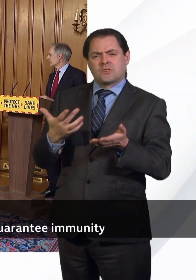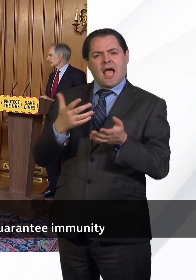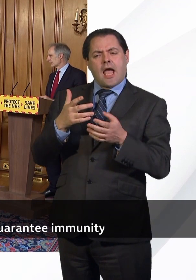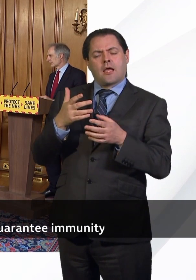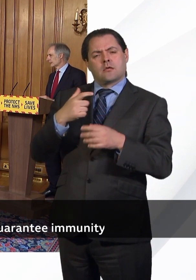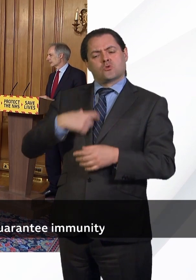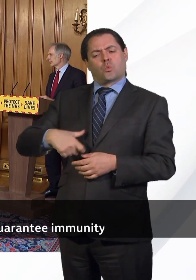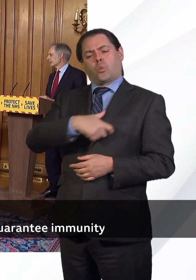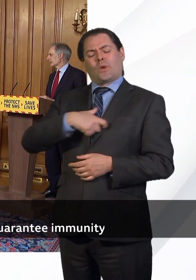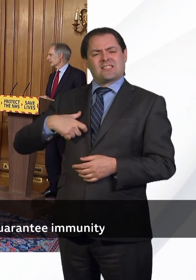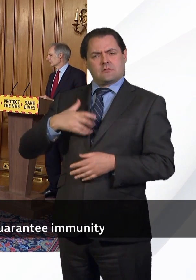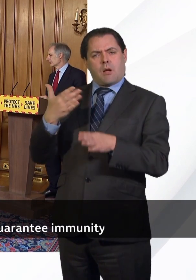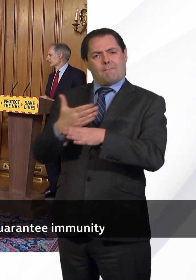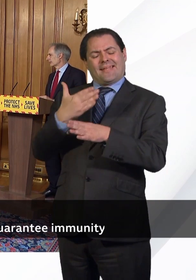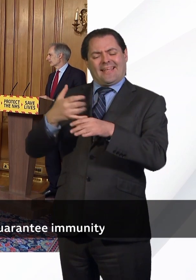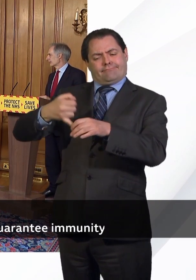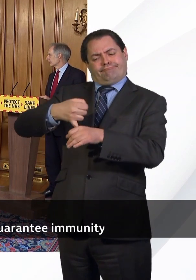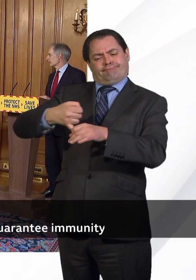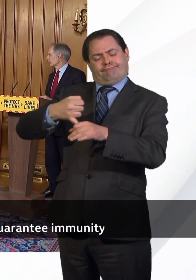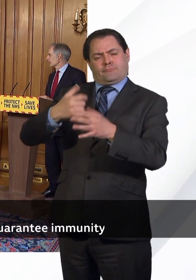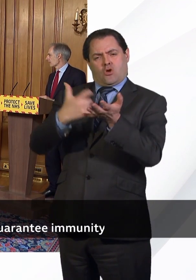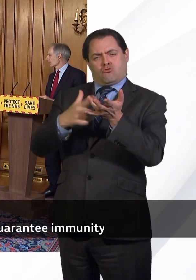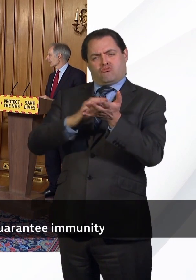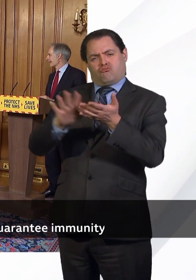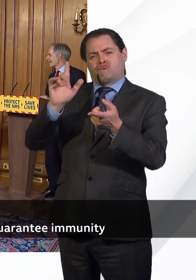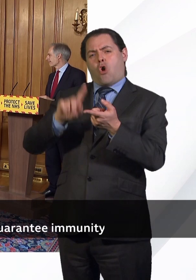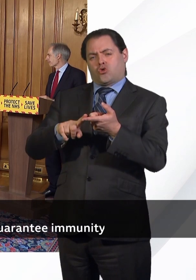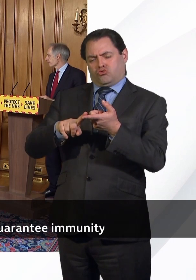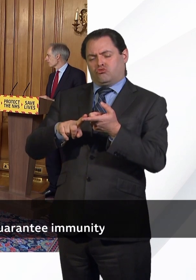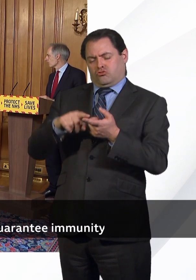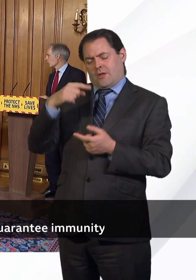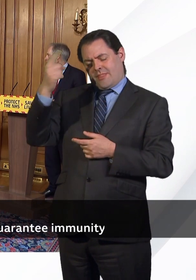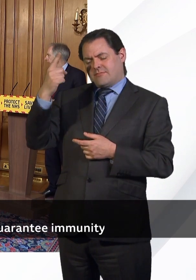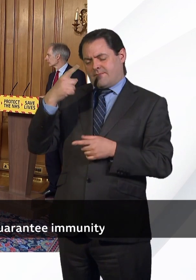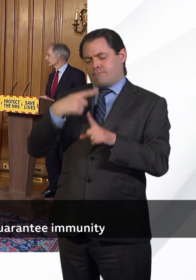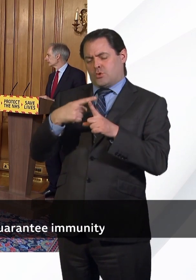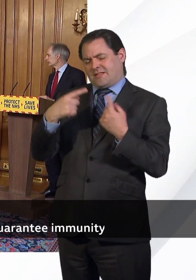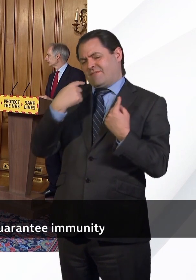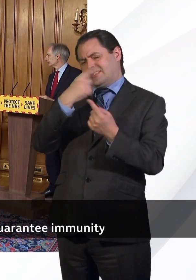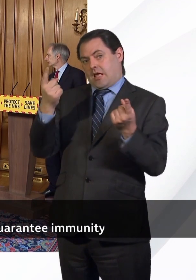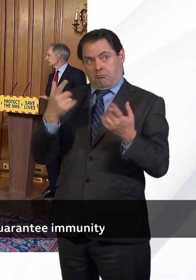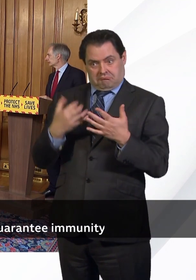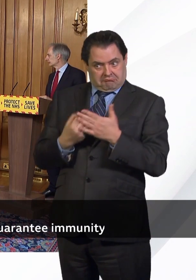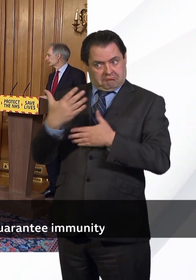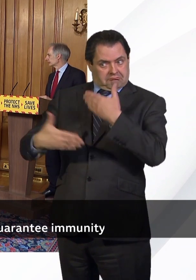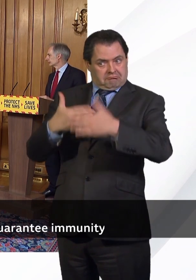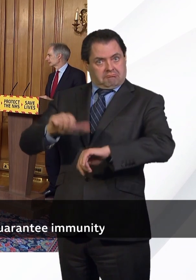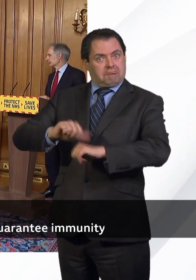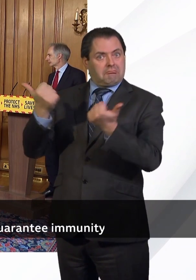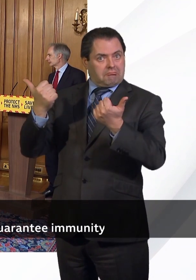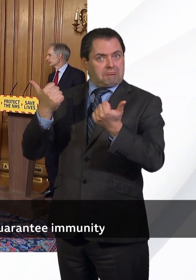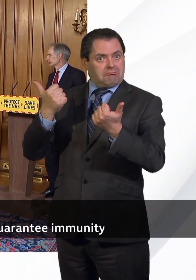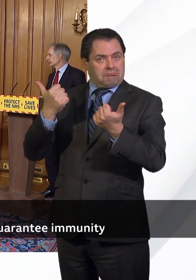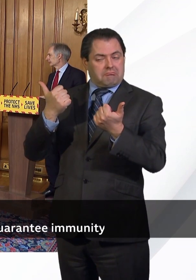Swiss global diagnostics company, made a very positive announcement about progress with their antibody test,